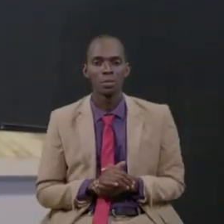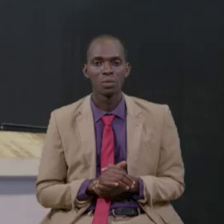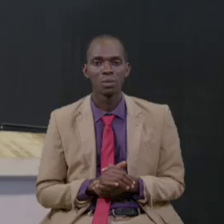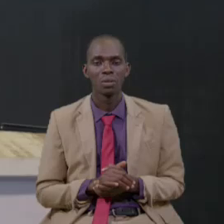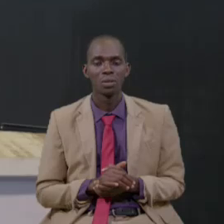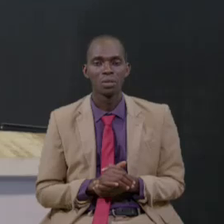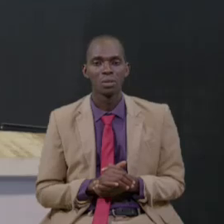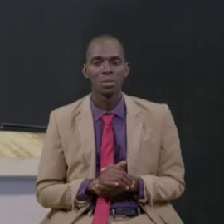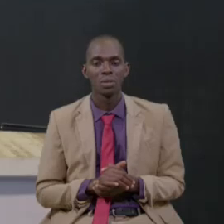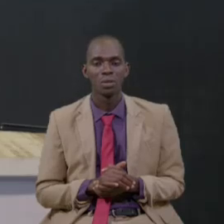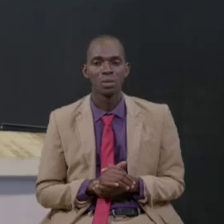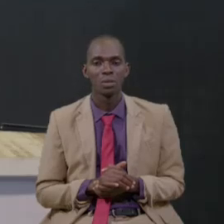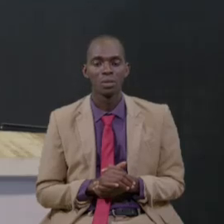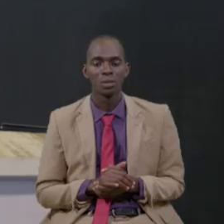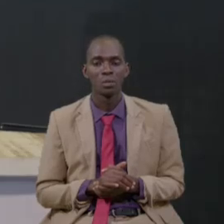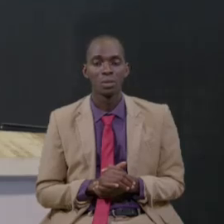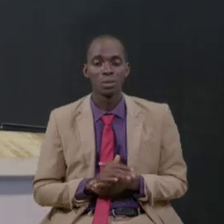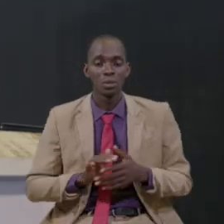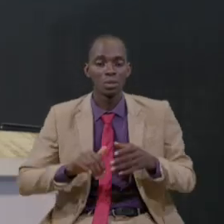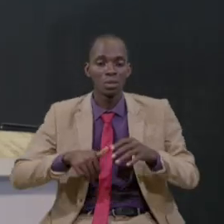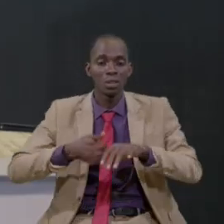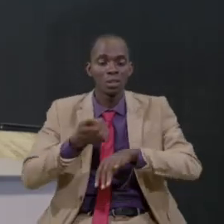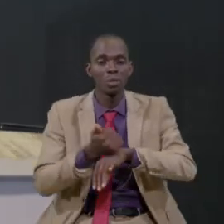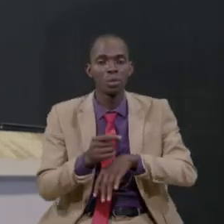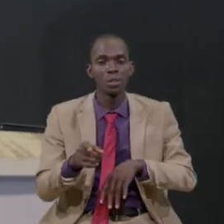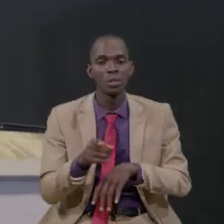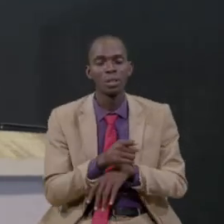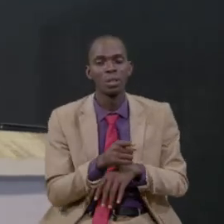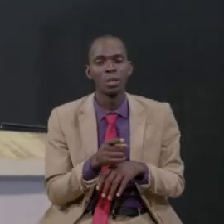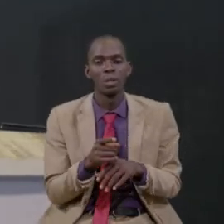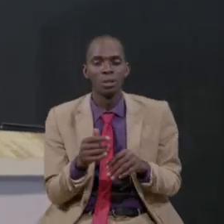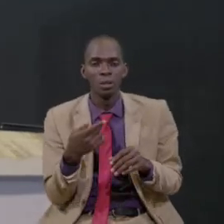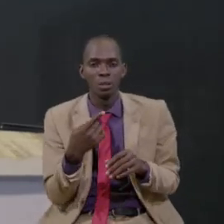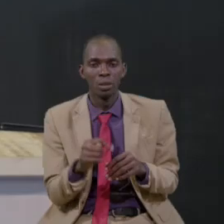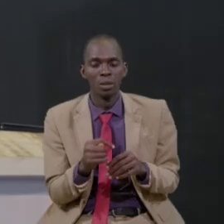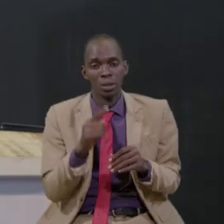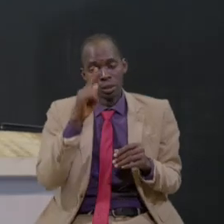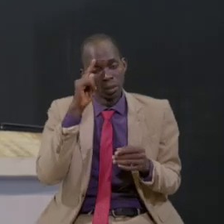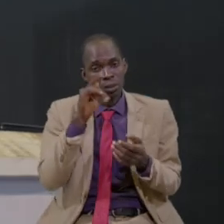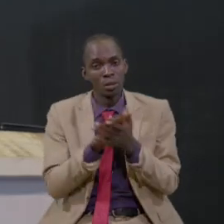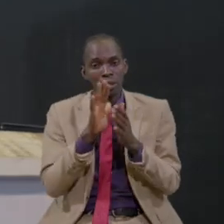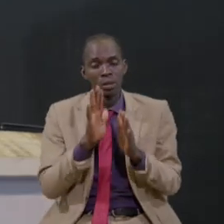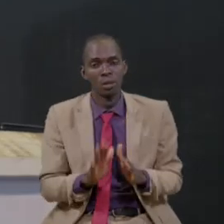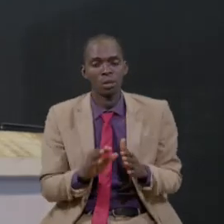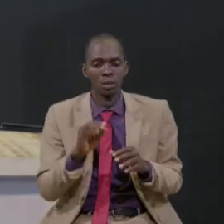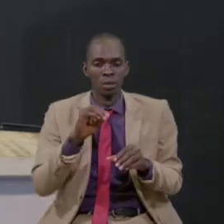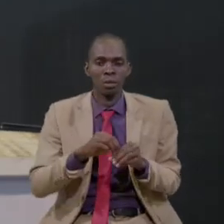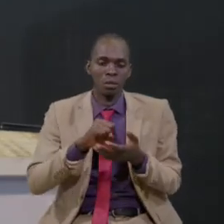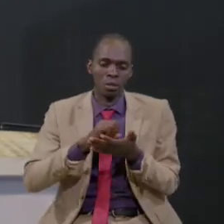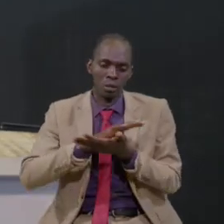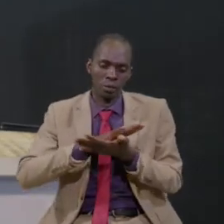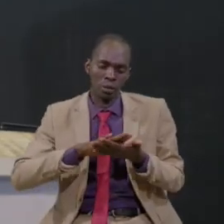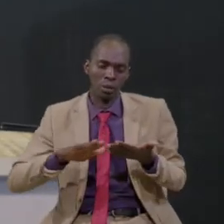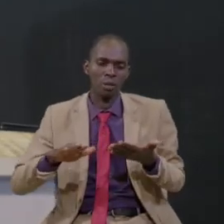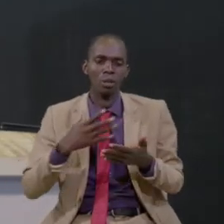Stabilize them, the saints, in sanctification and love.